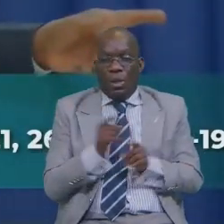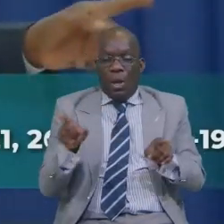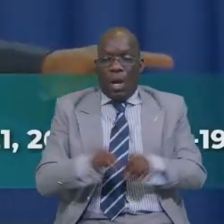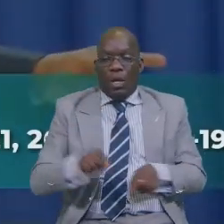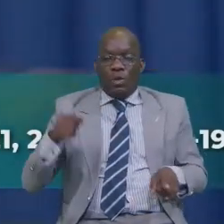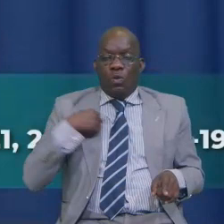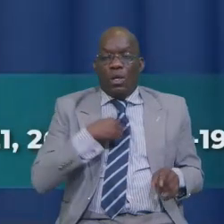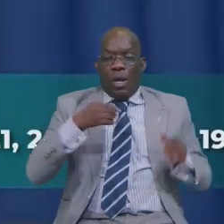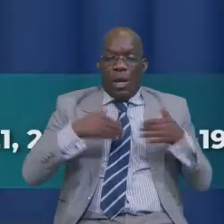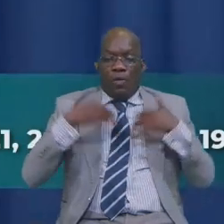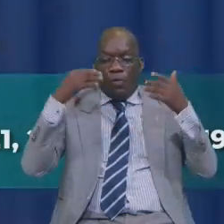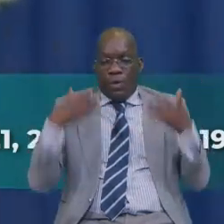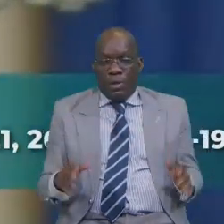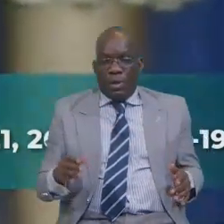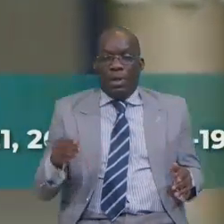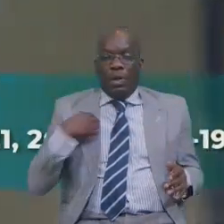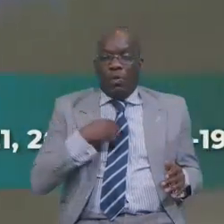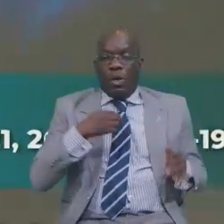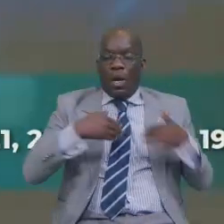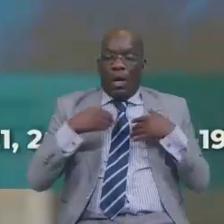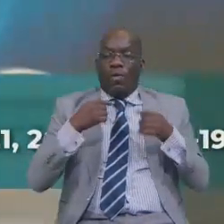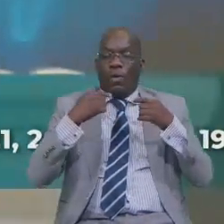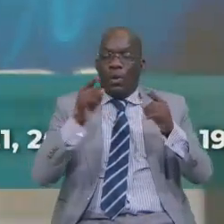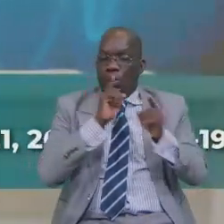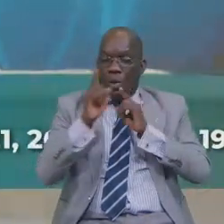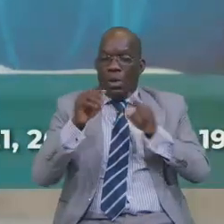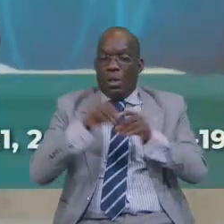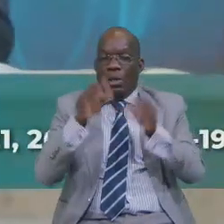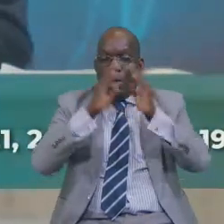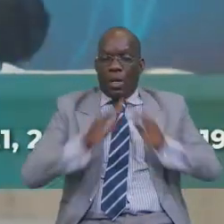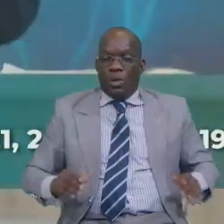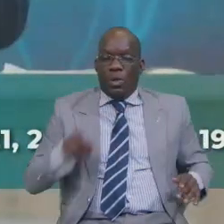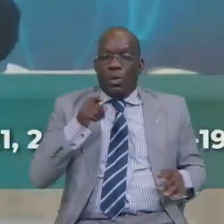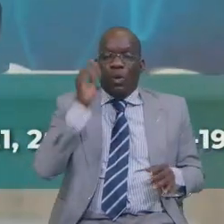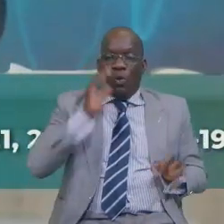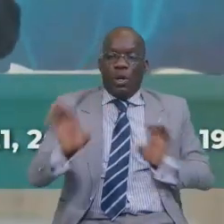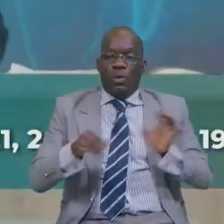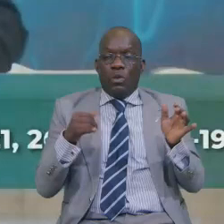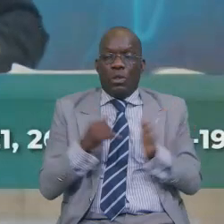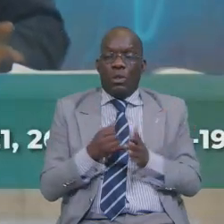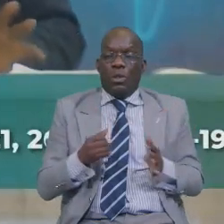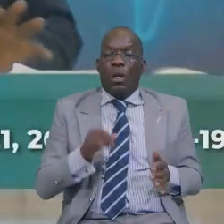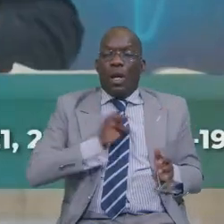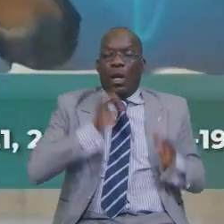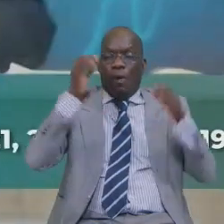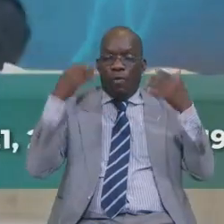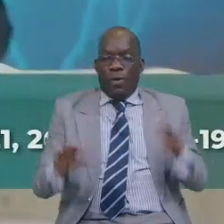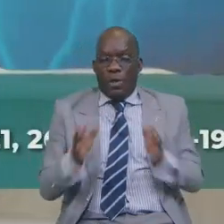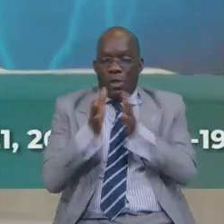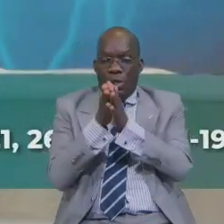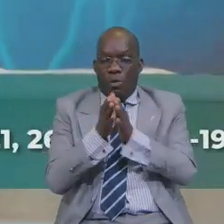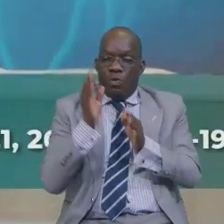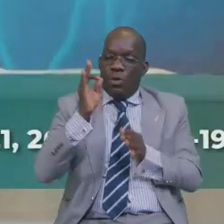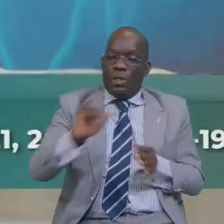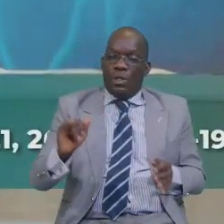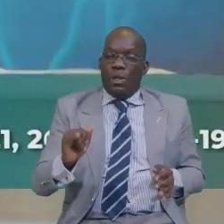discussed earlier in the day, so you will do it. And so I finished preaching. And when I finished